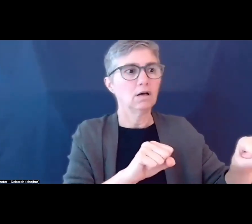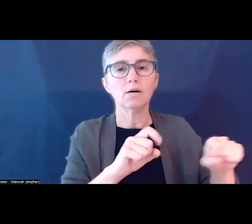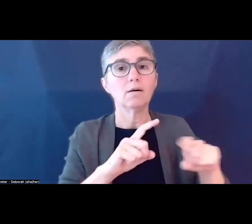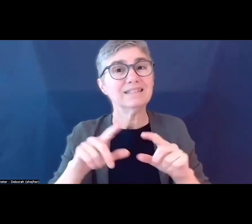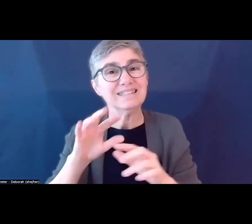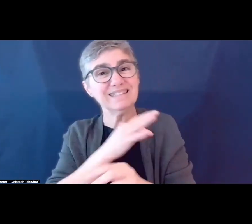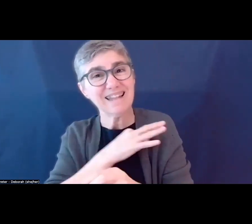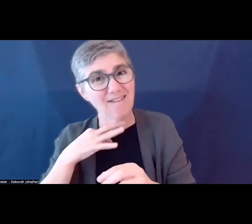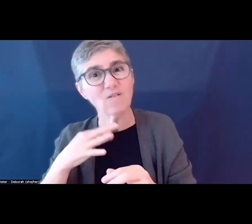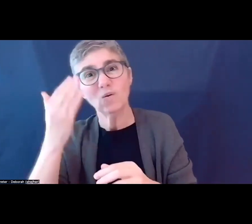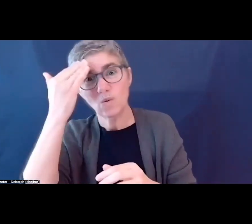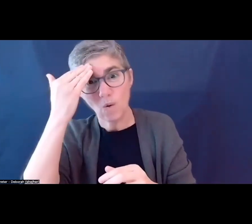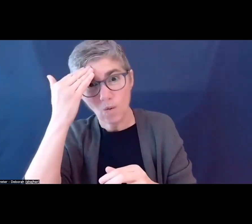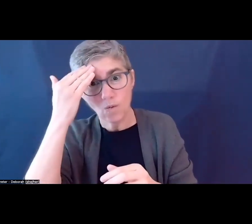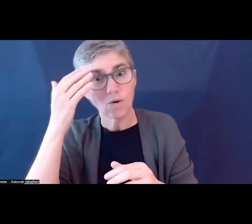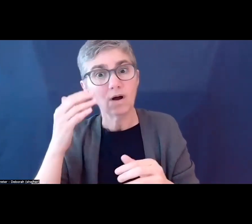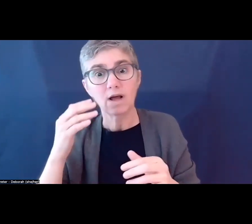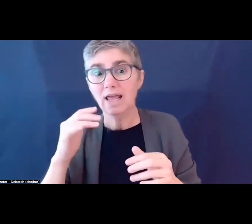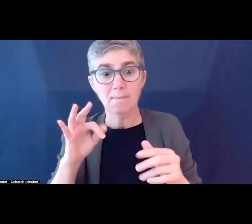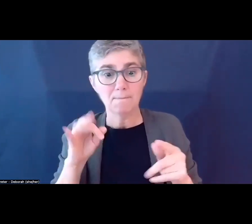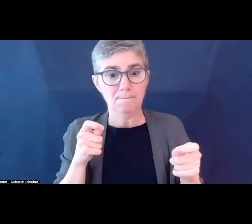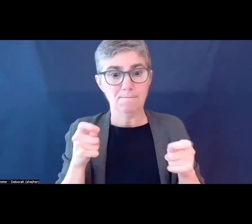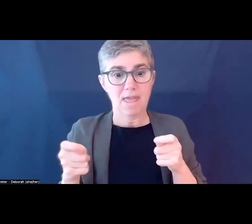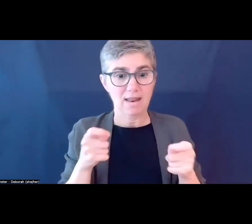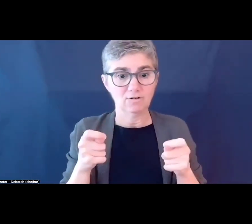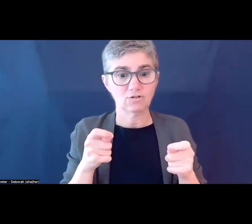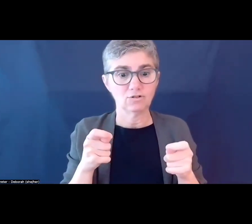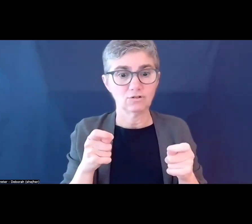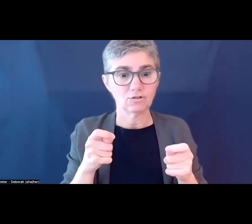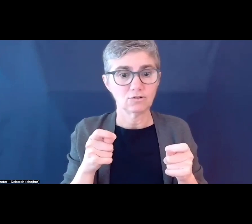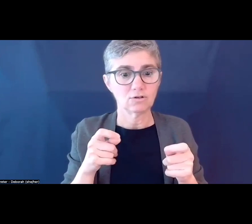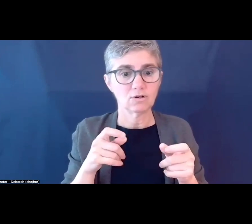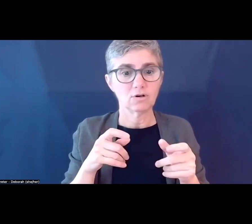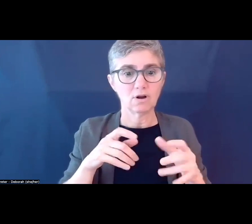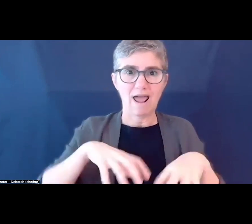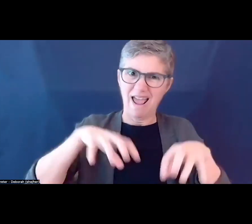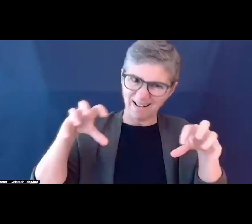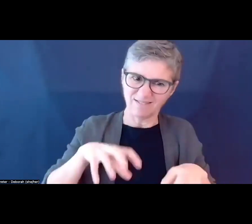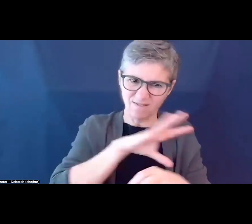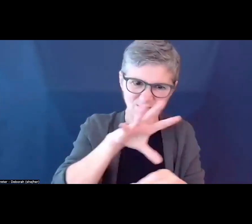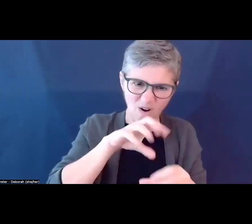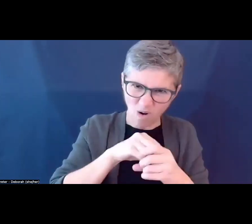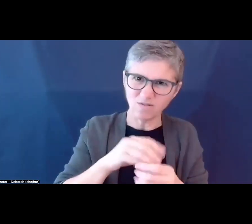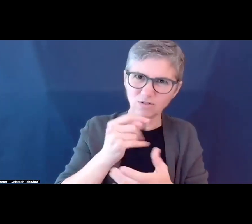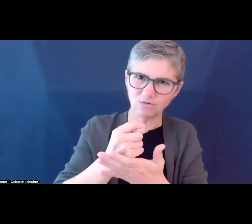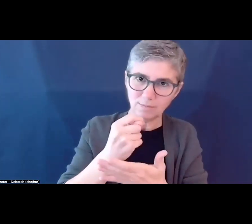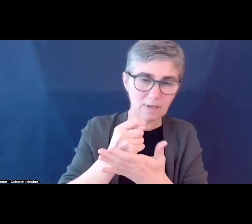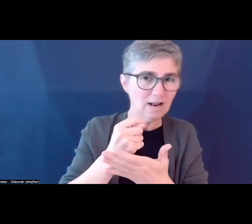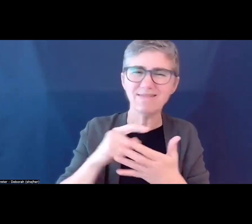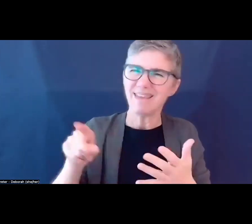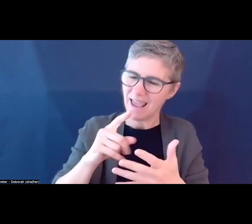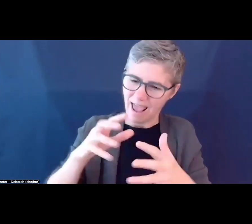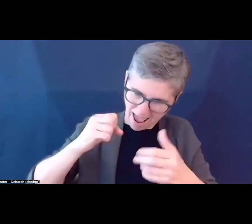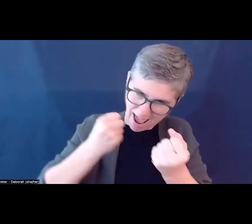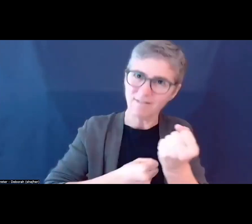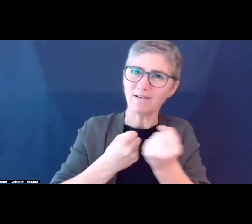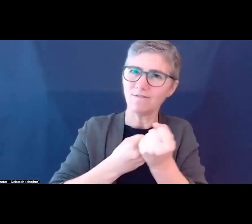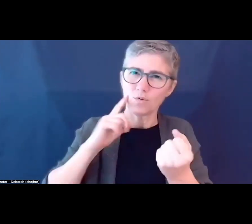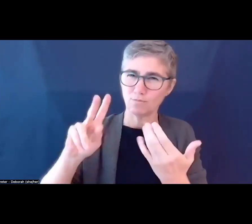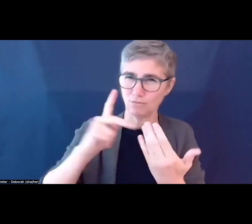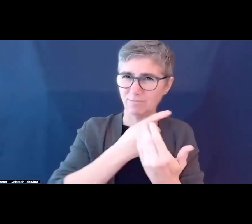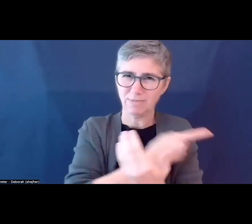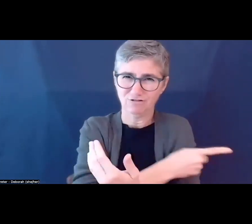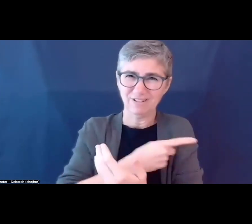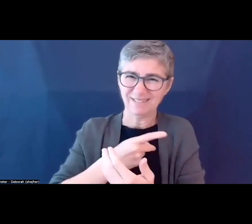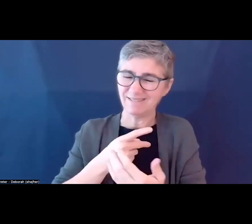wing restriction, he's managed good behavior control. Doctor, let's take the patient off. They are advocating for the patient.